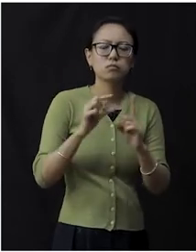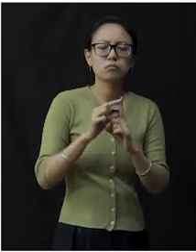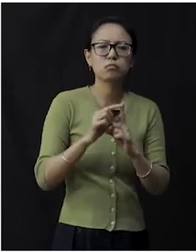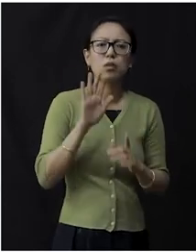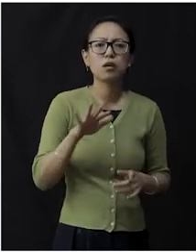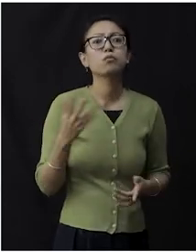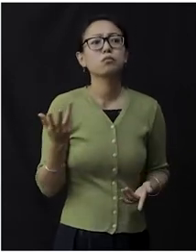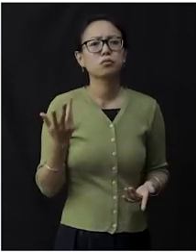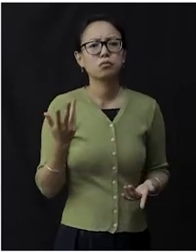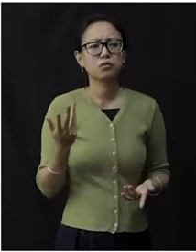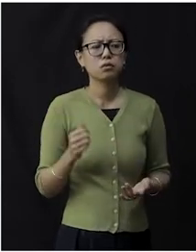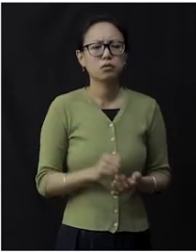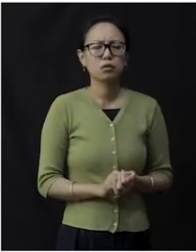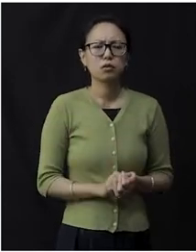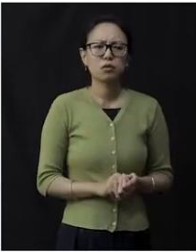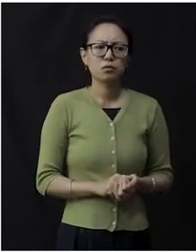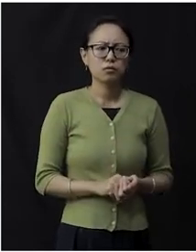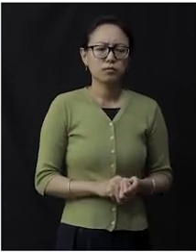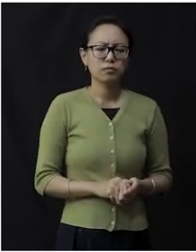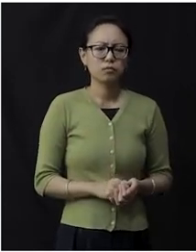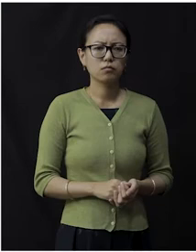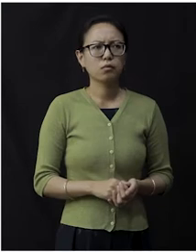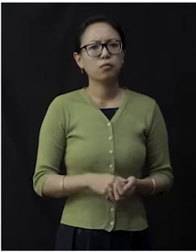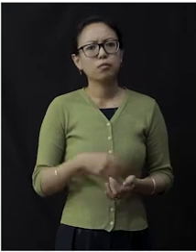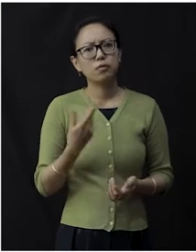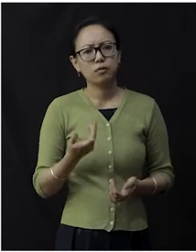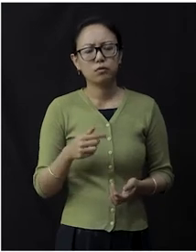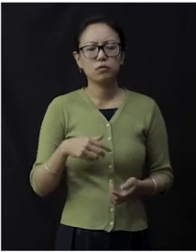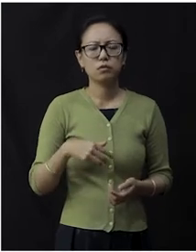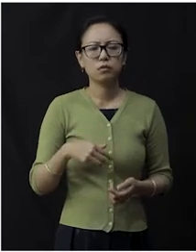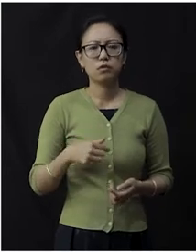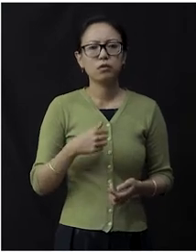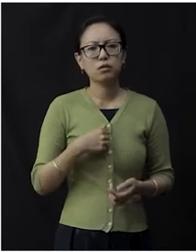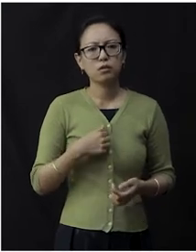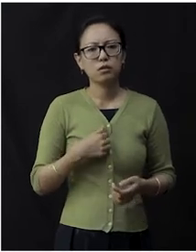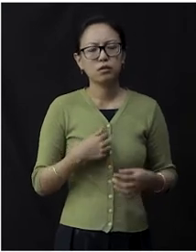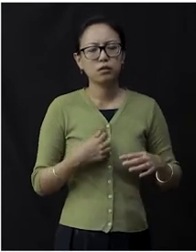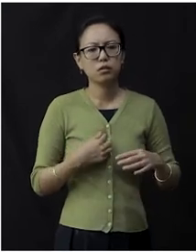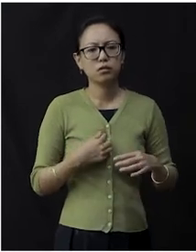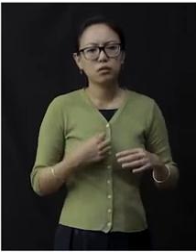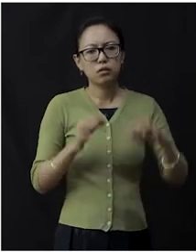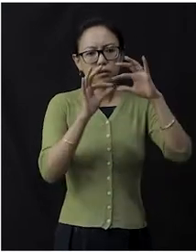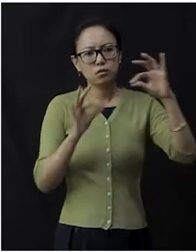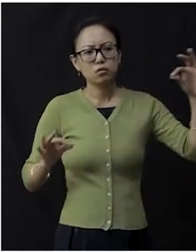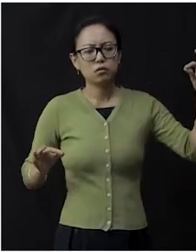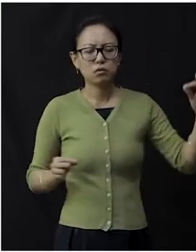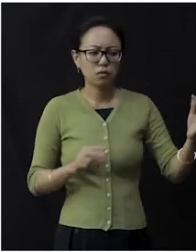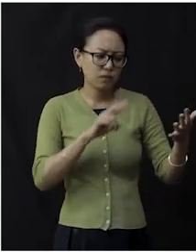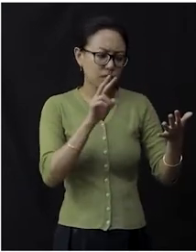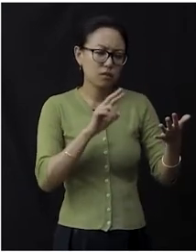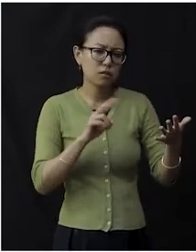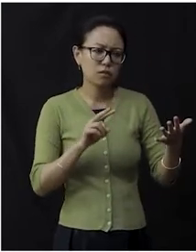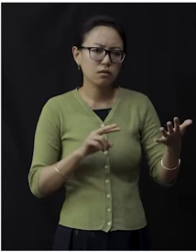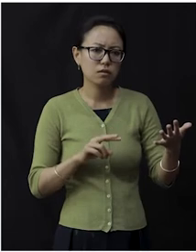a camel? And then I read a story from Rudyard Kipling, who told us that, you know, this is